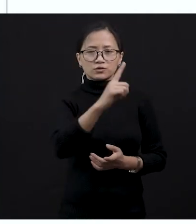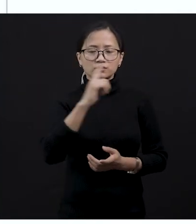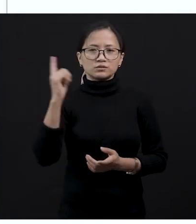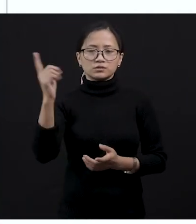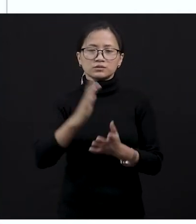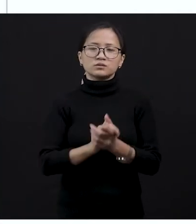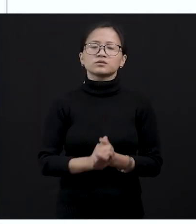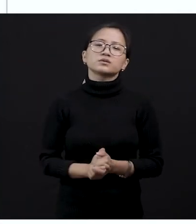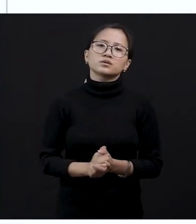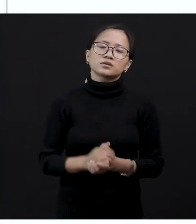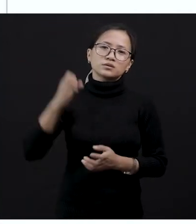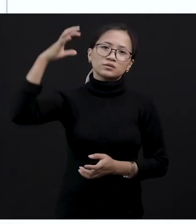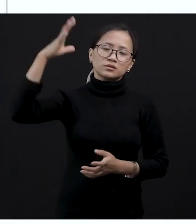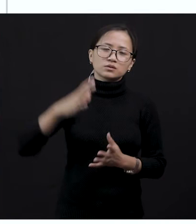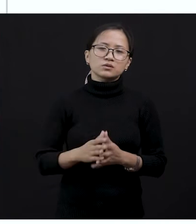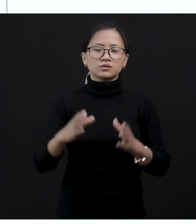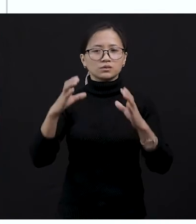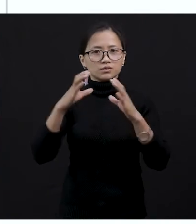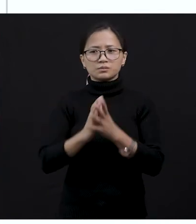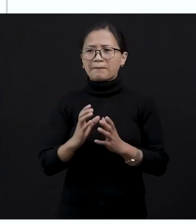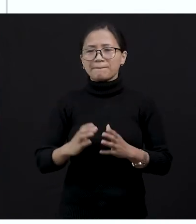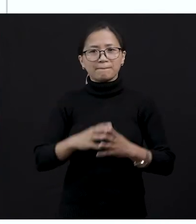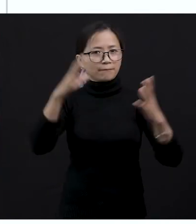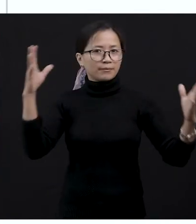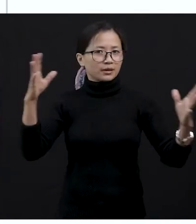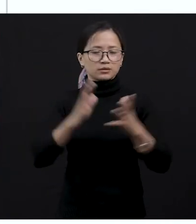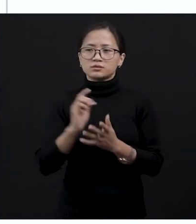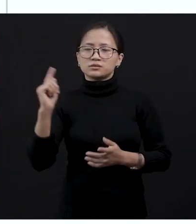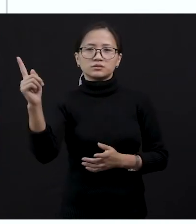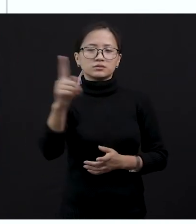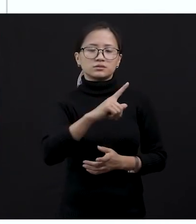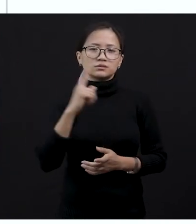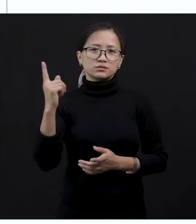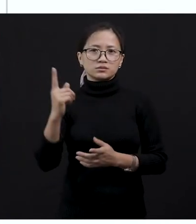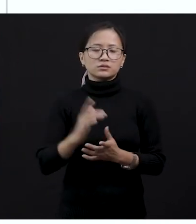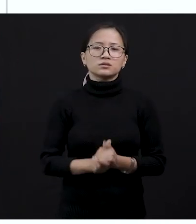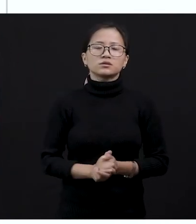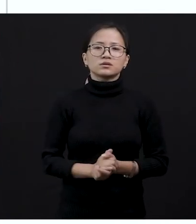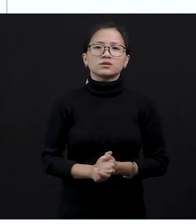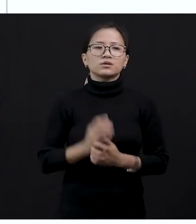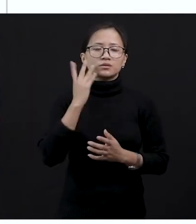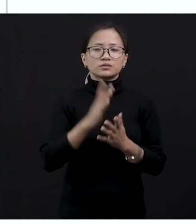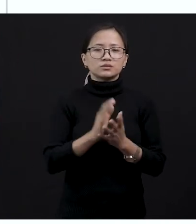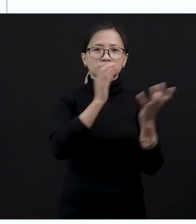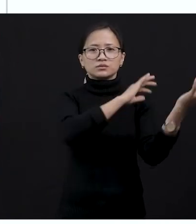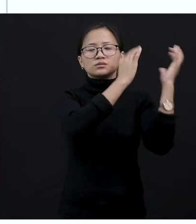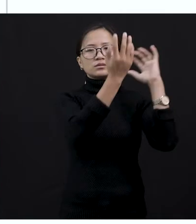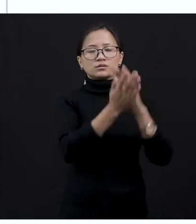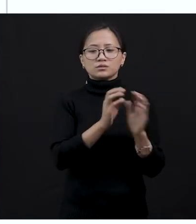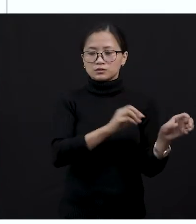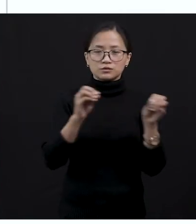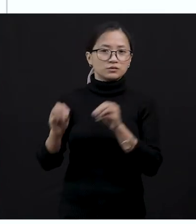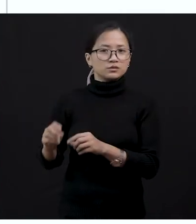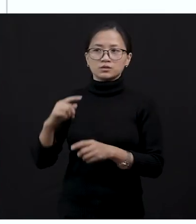the sun, right? It is making one big circle around the sun. Now when the earth is moving